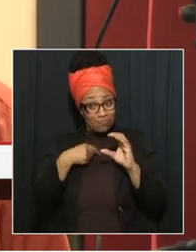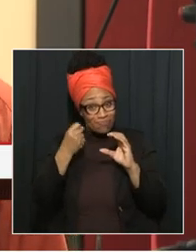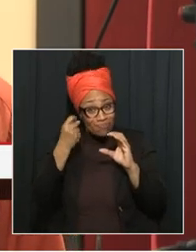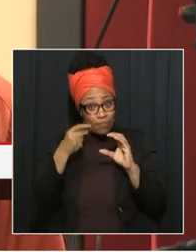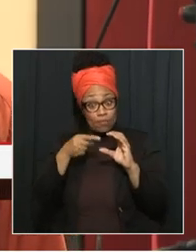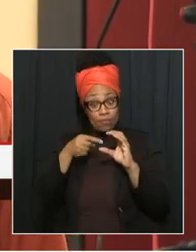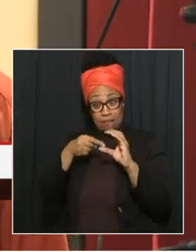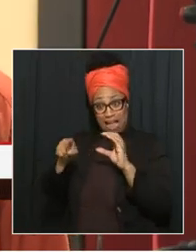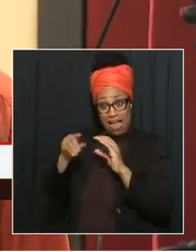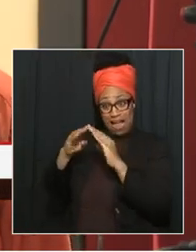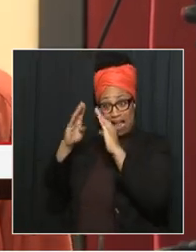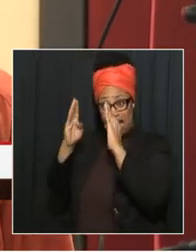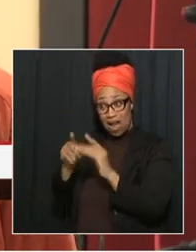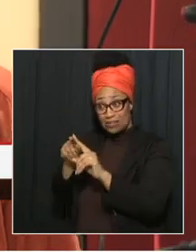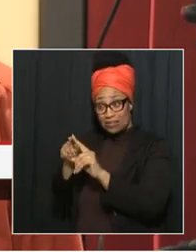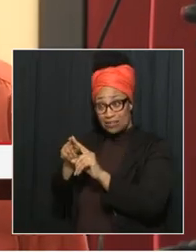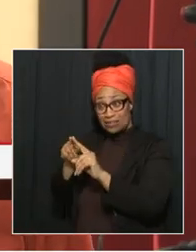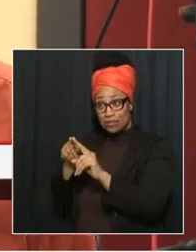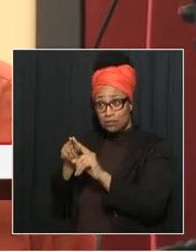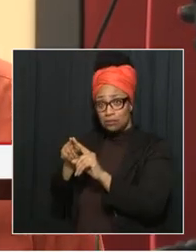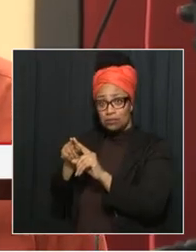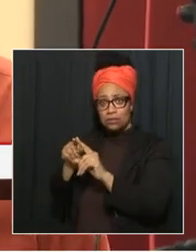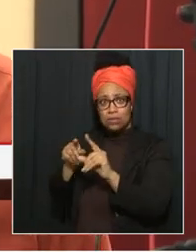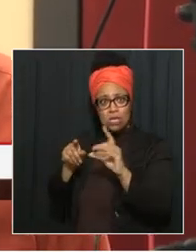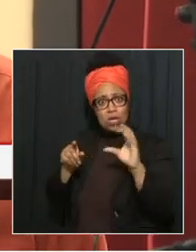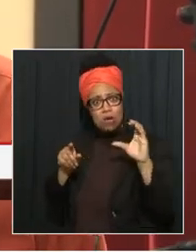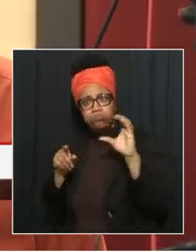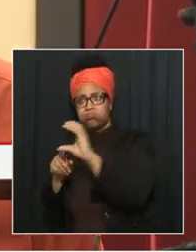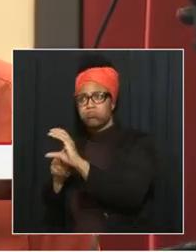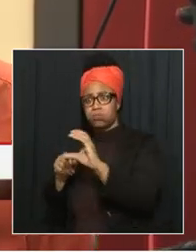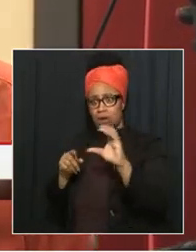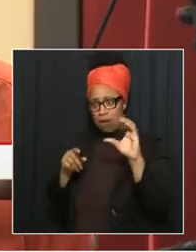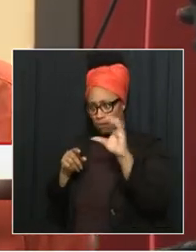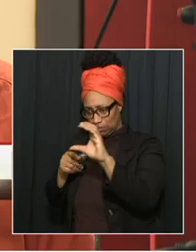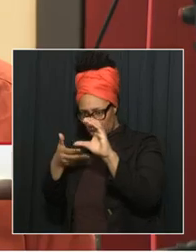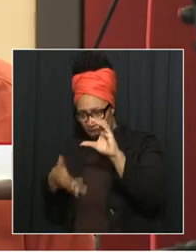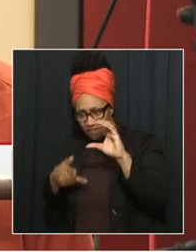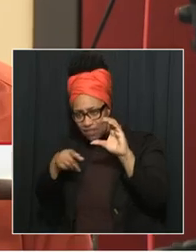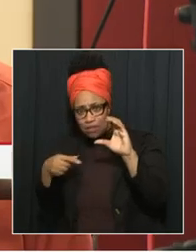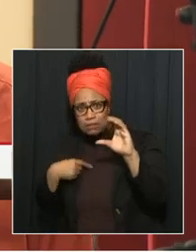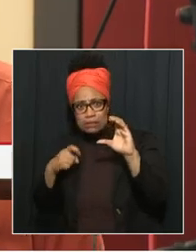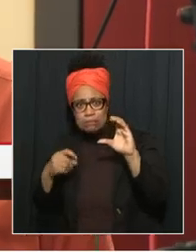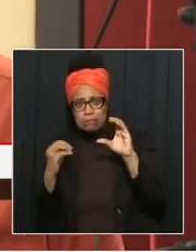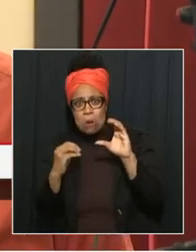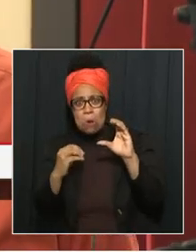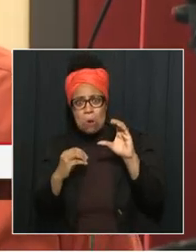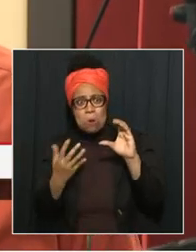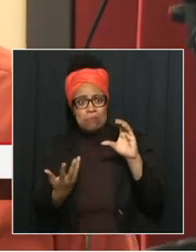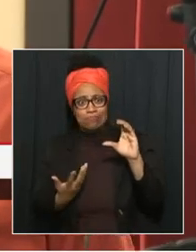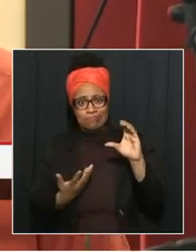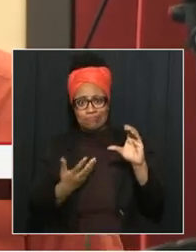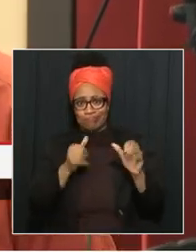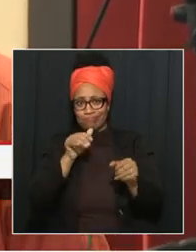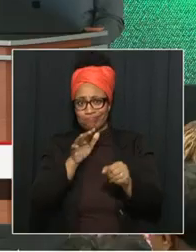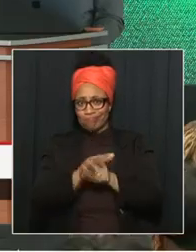to afford the income I receive every month. I got it. And so Director Hines and